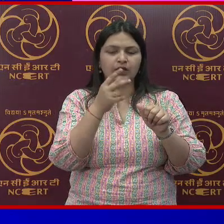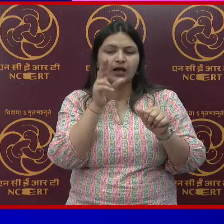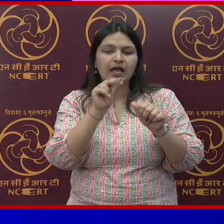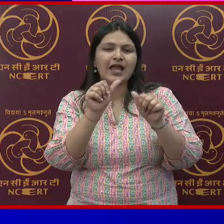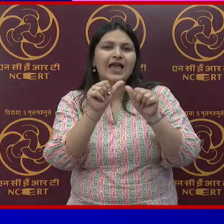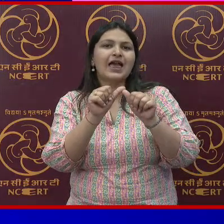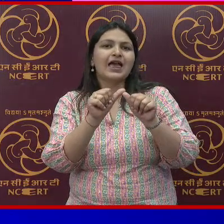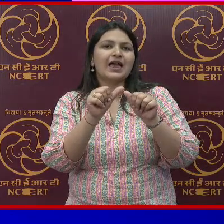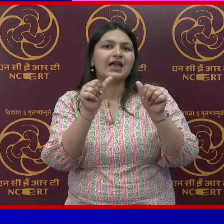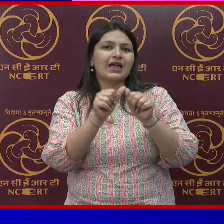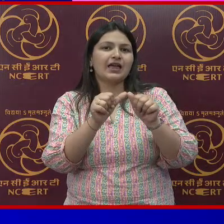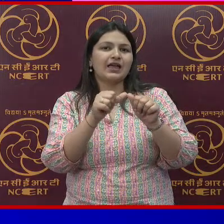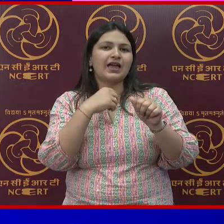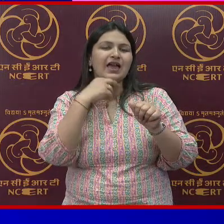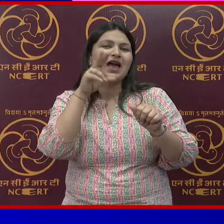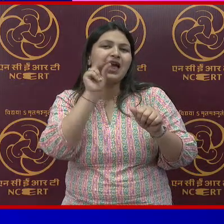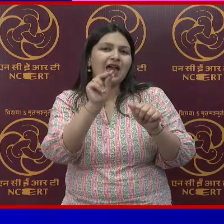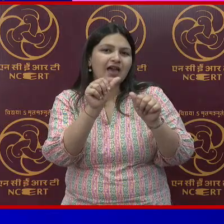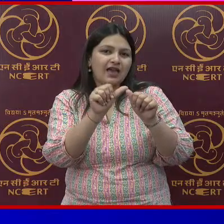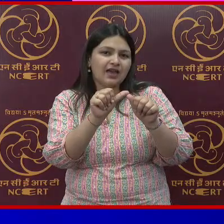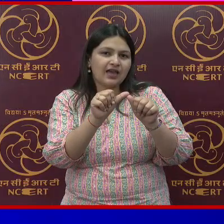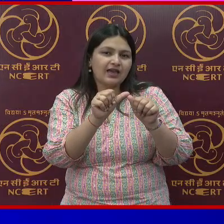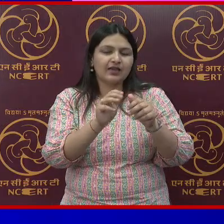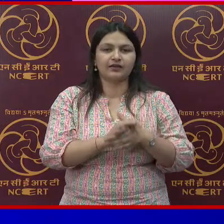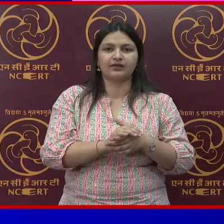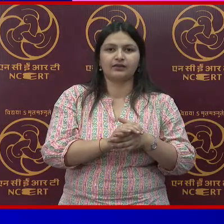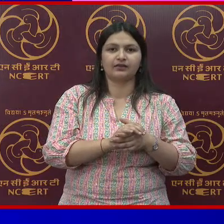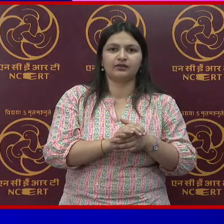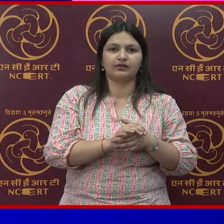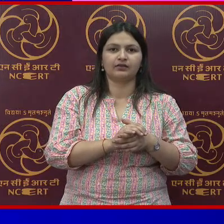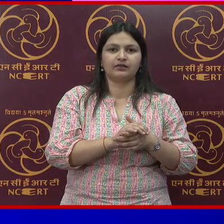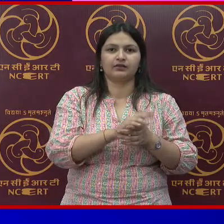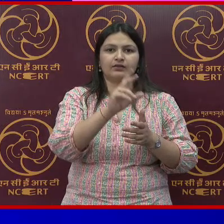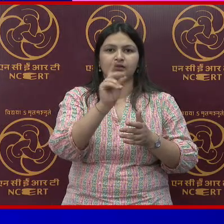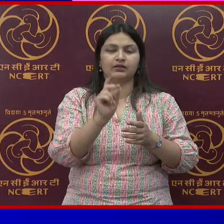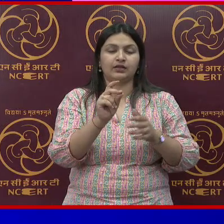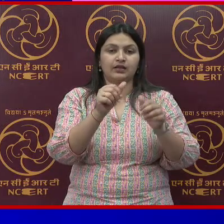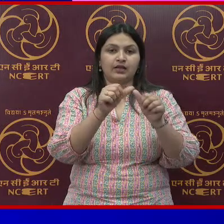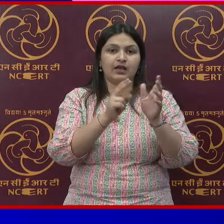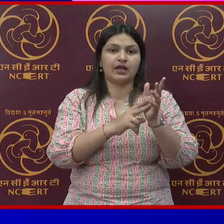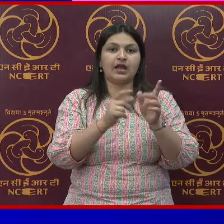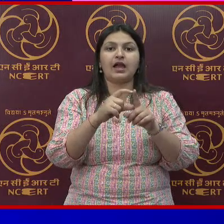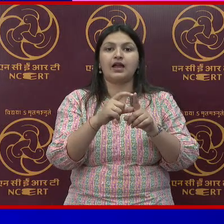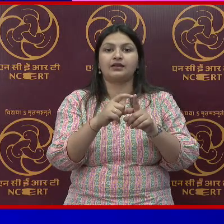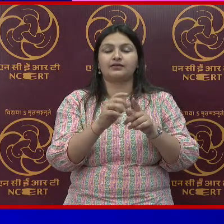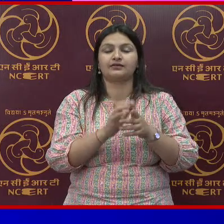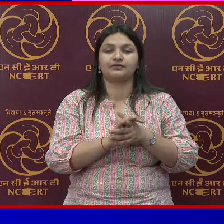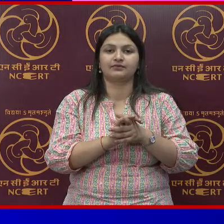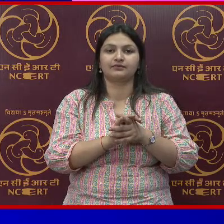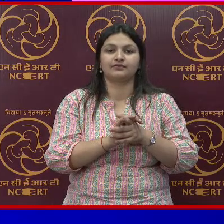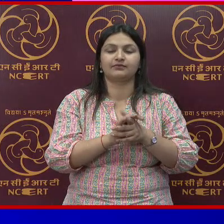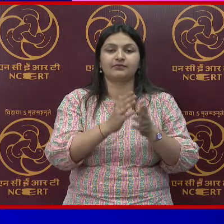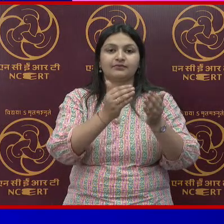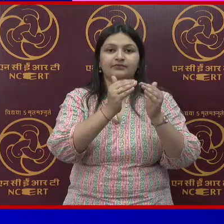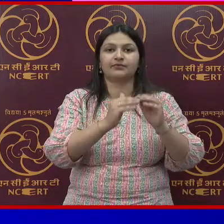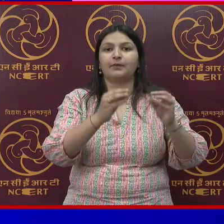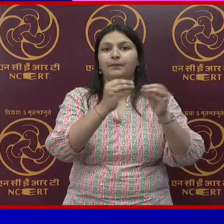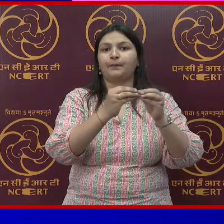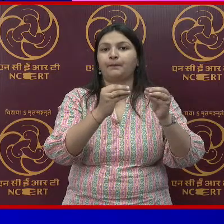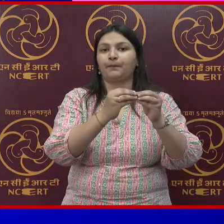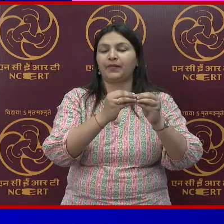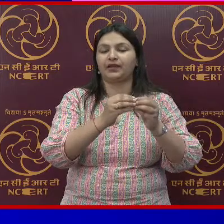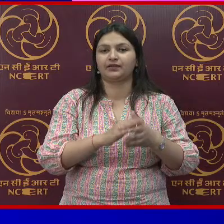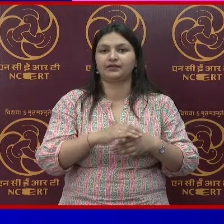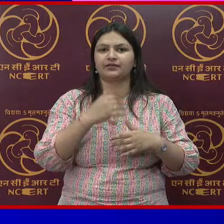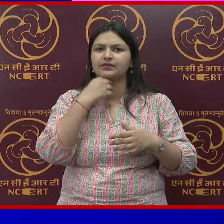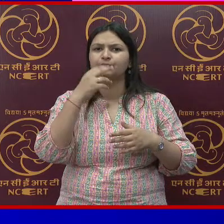phonic pronunciation of A? It is A, and then ant. Okay. Now next one is B, and